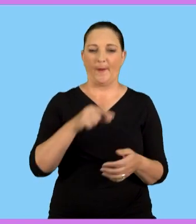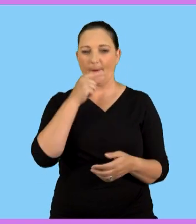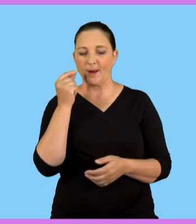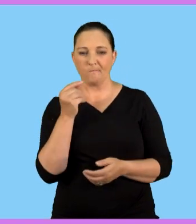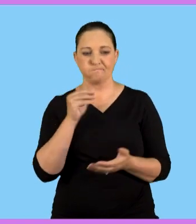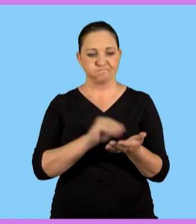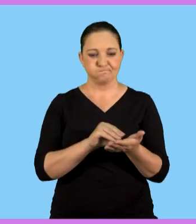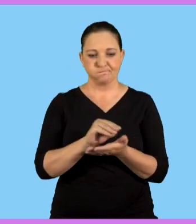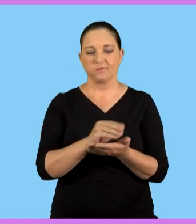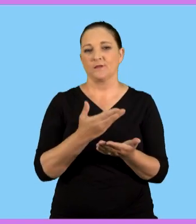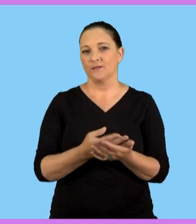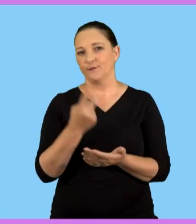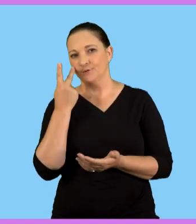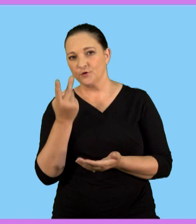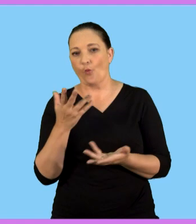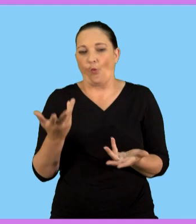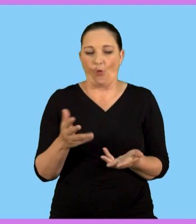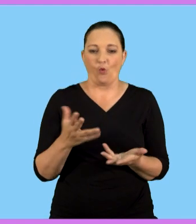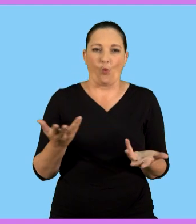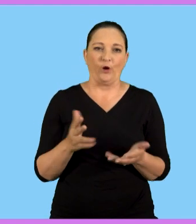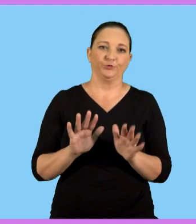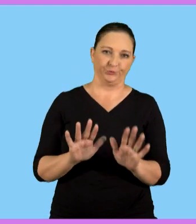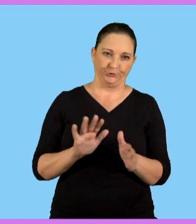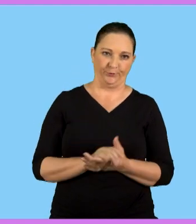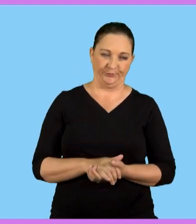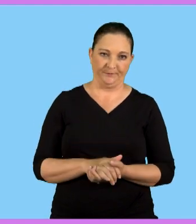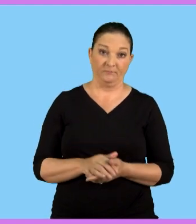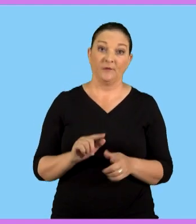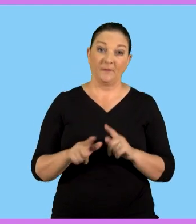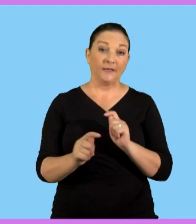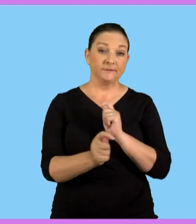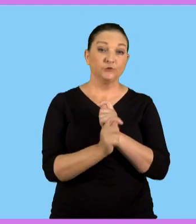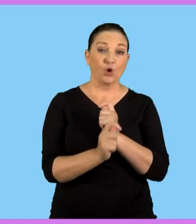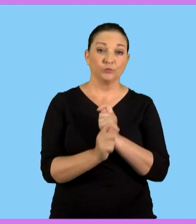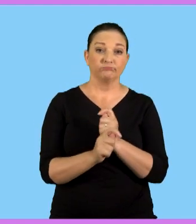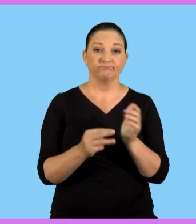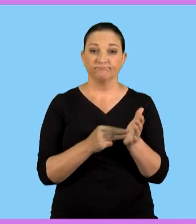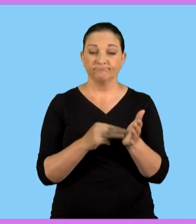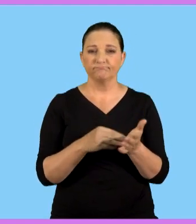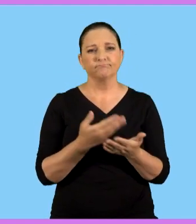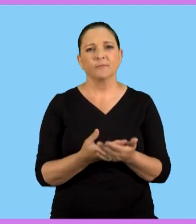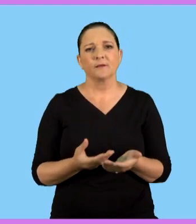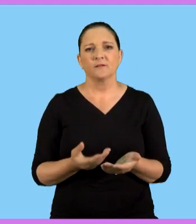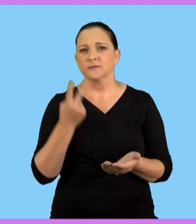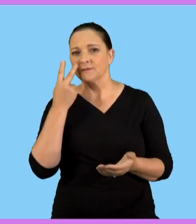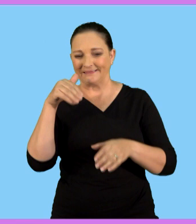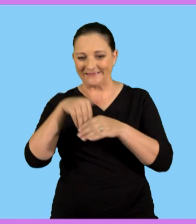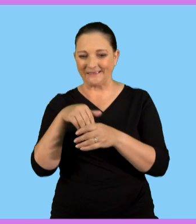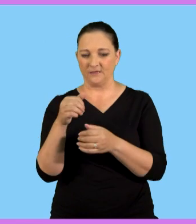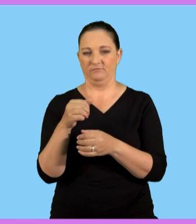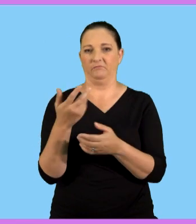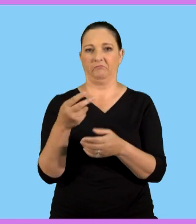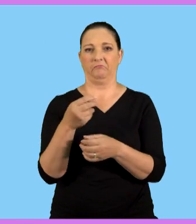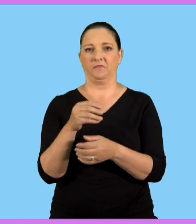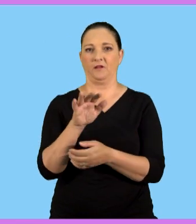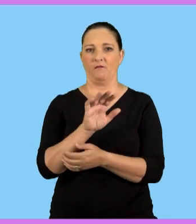to indicate the stations or the stops. Okay? Now, transport maps can be found in the transit vehicles, right, at